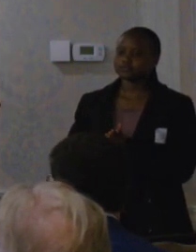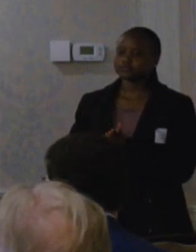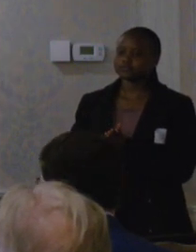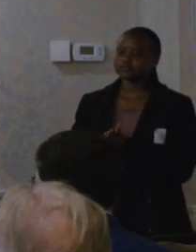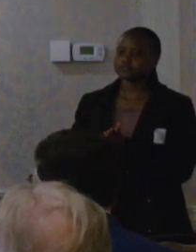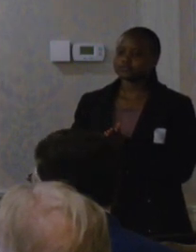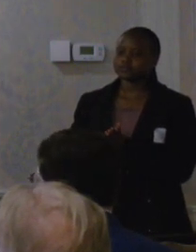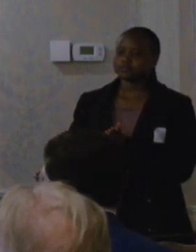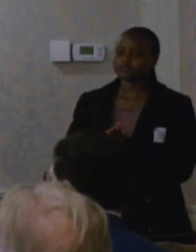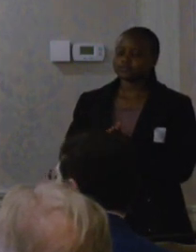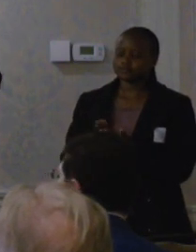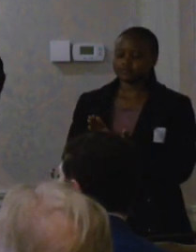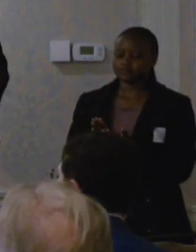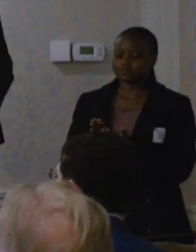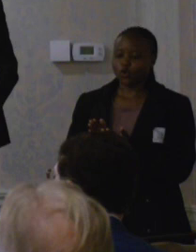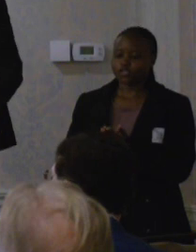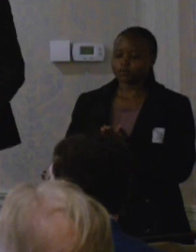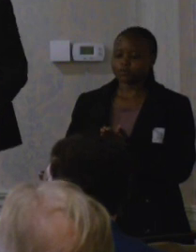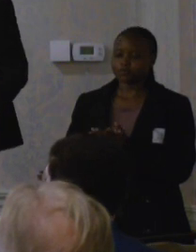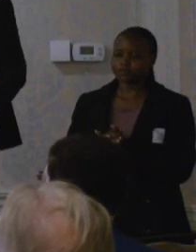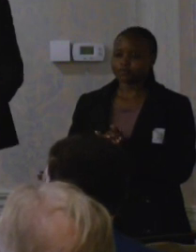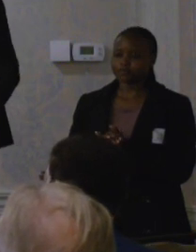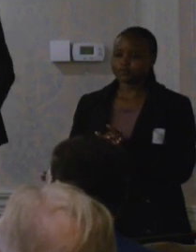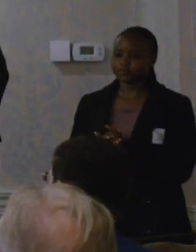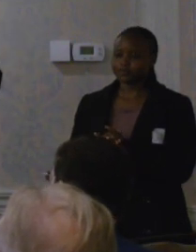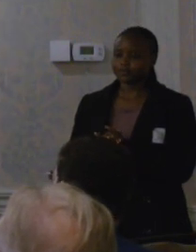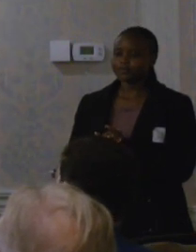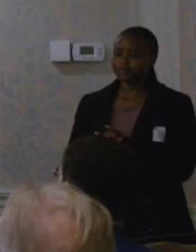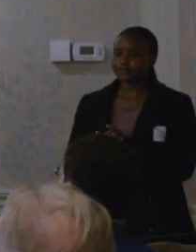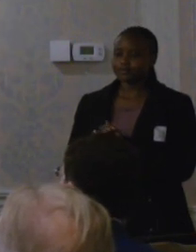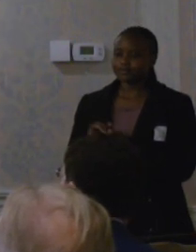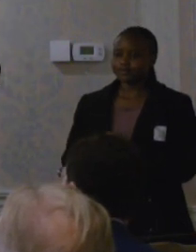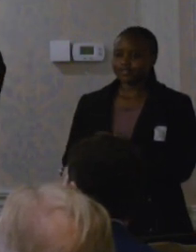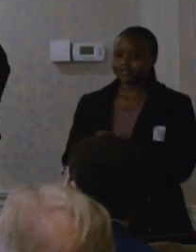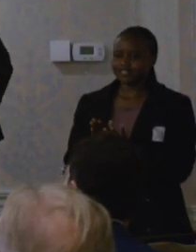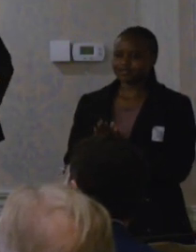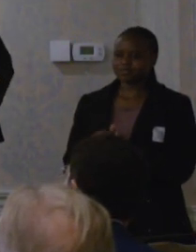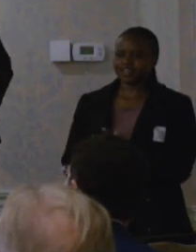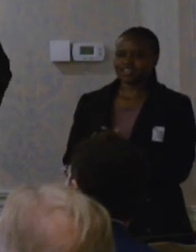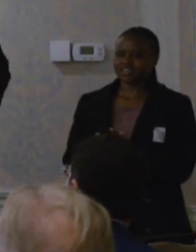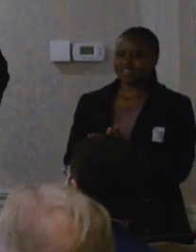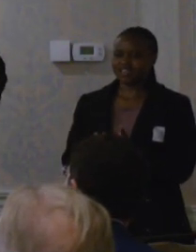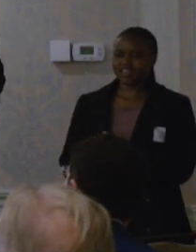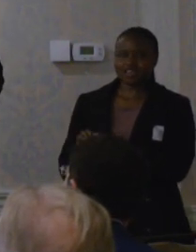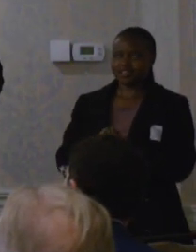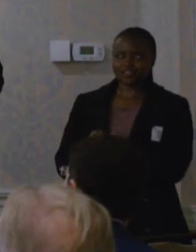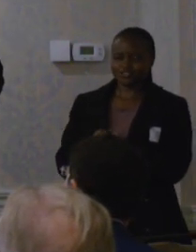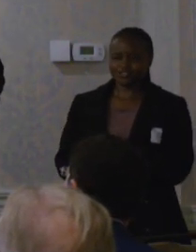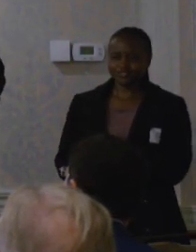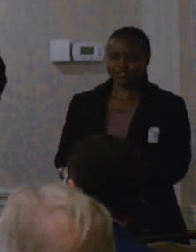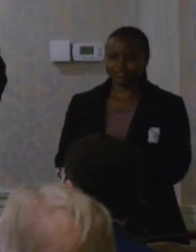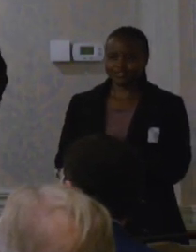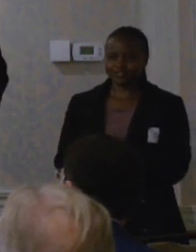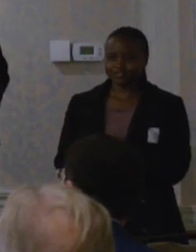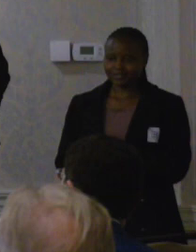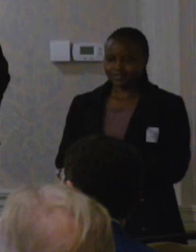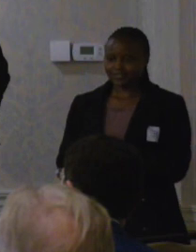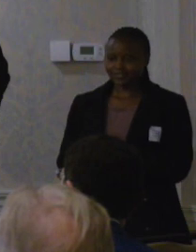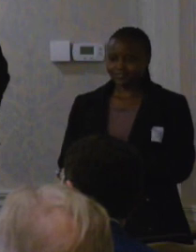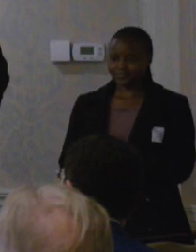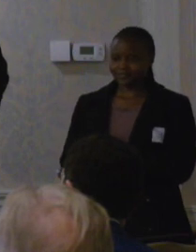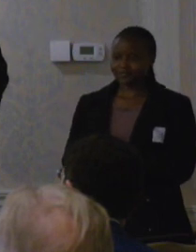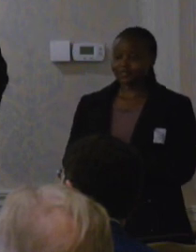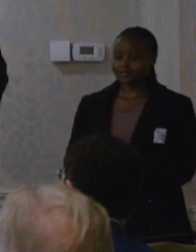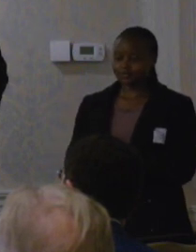but also in all of the steps within the guidebook, is on gender equity and inclusion.